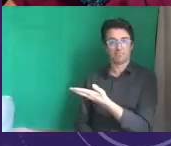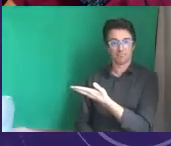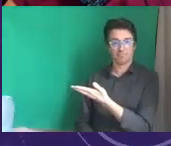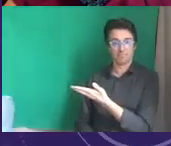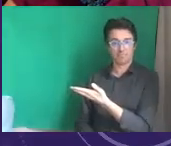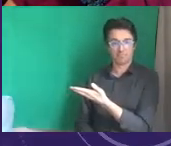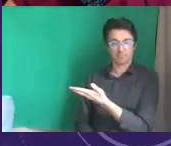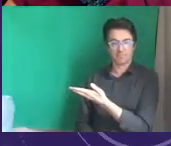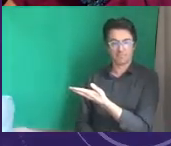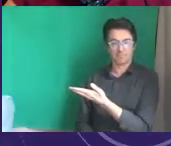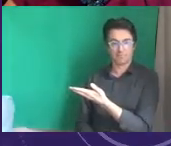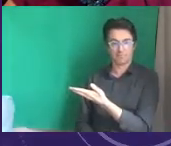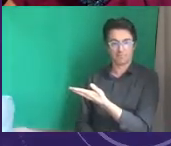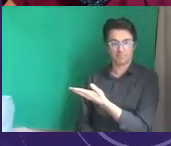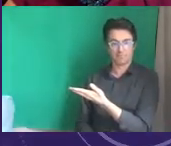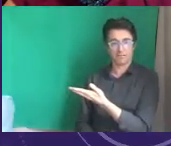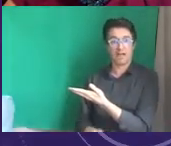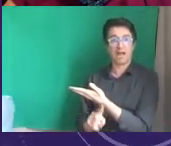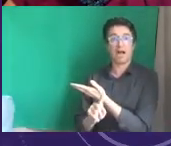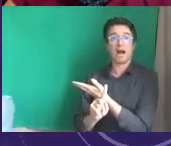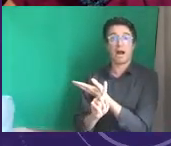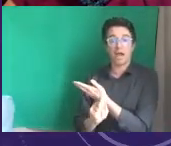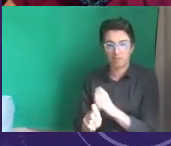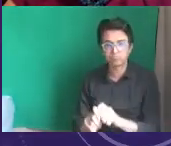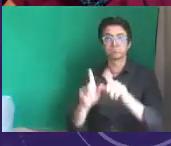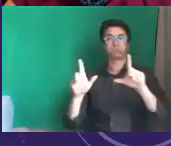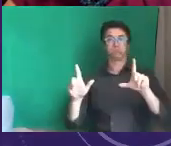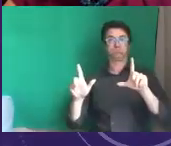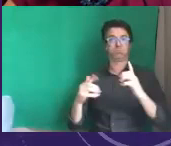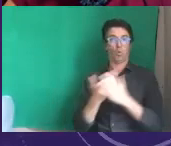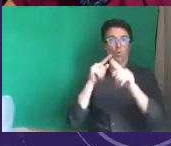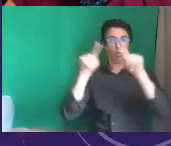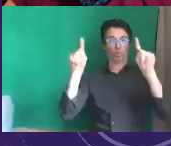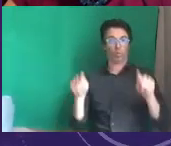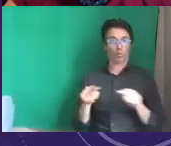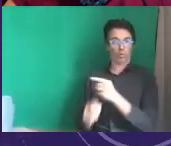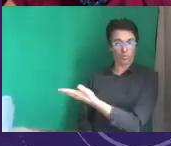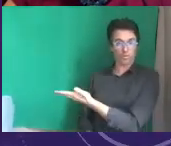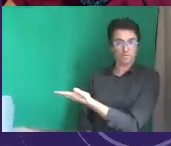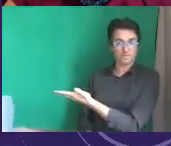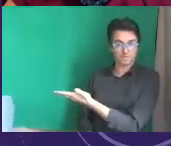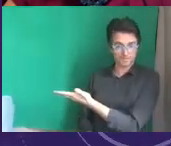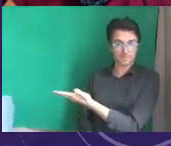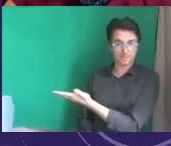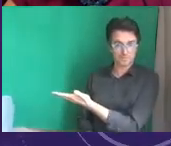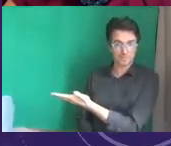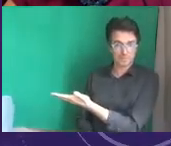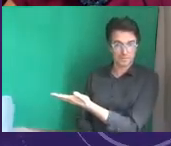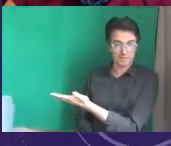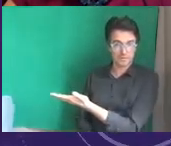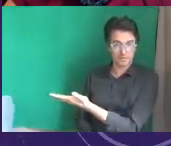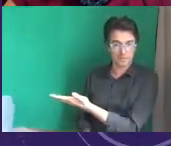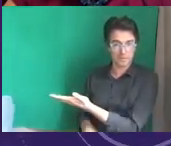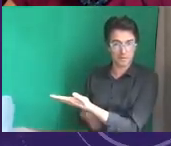Now this is a screenshot of what happened when you click the option to add description. And remember, the add description option on